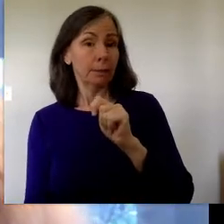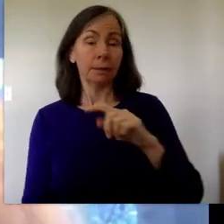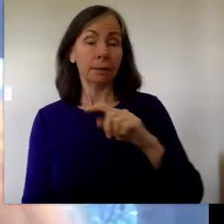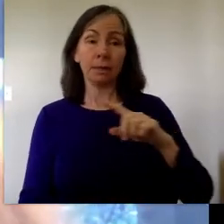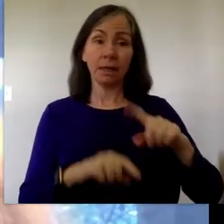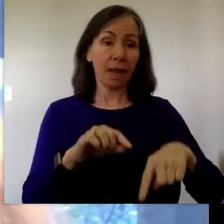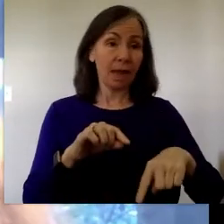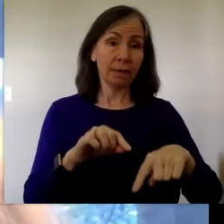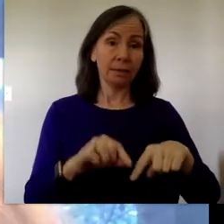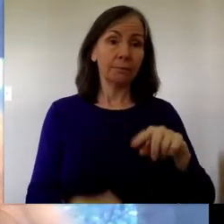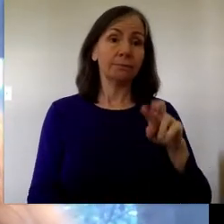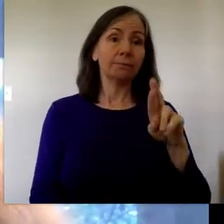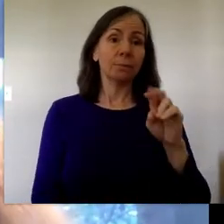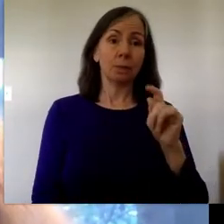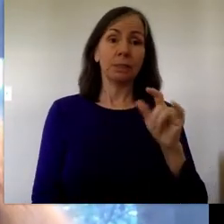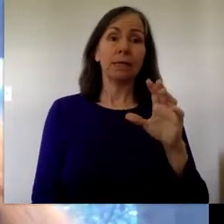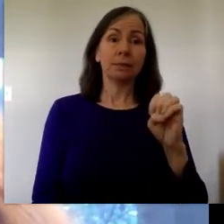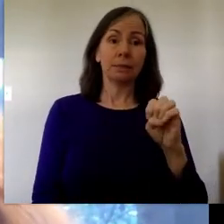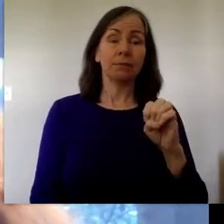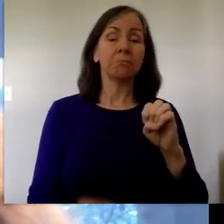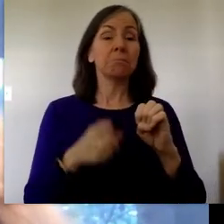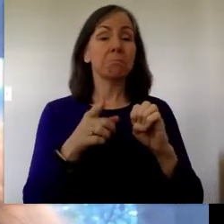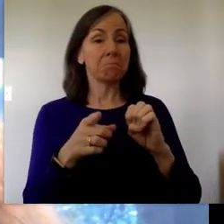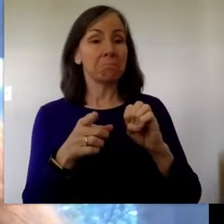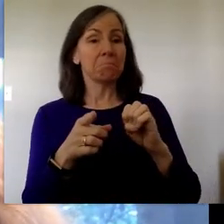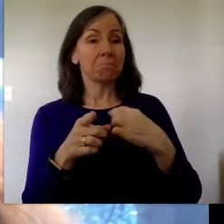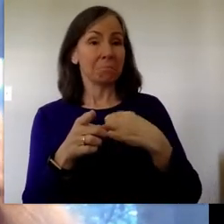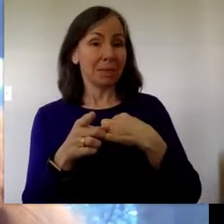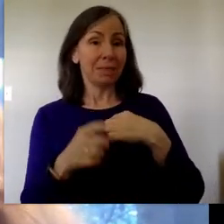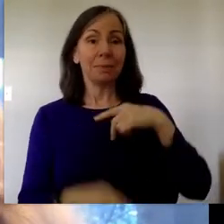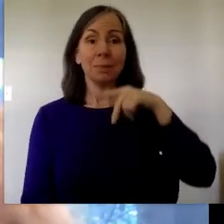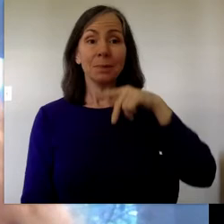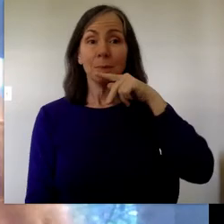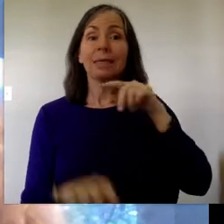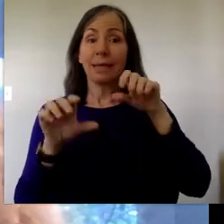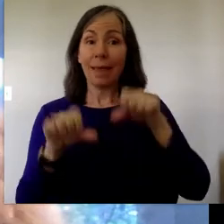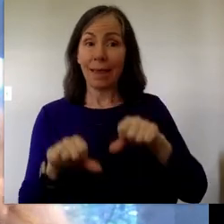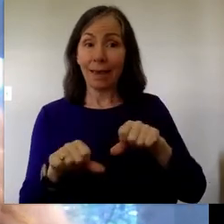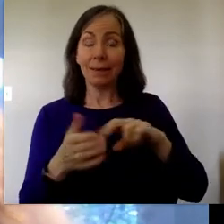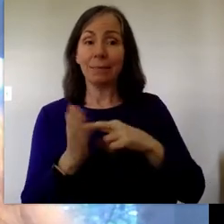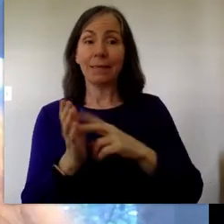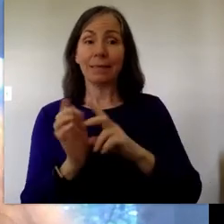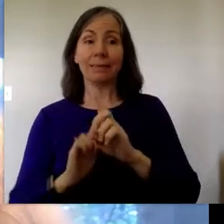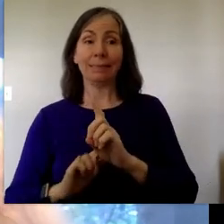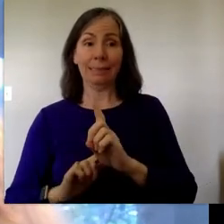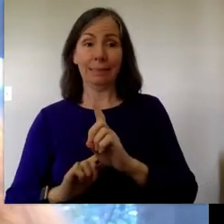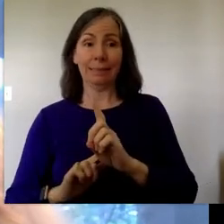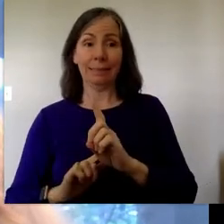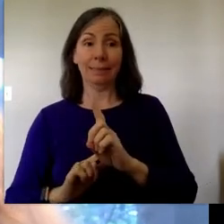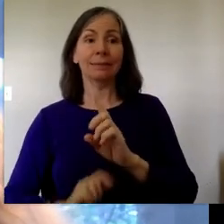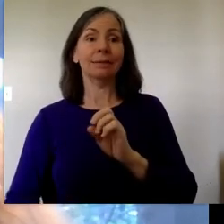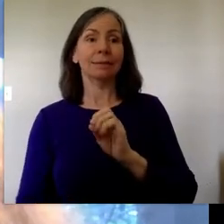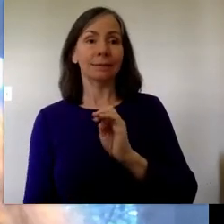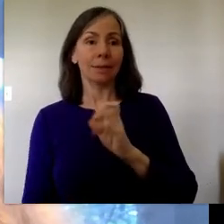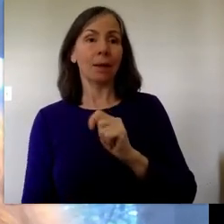I can. So on that Google spreadsheet, I would click dominant. If you